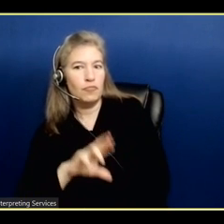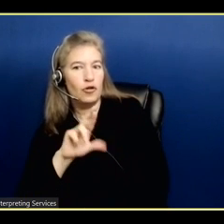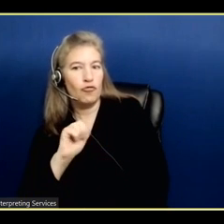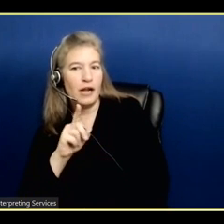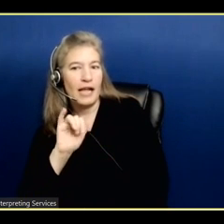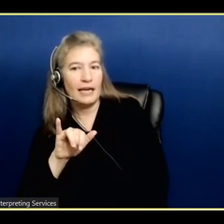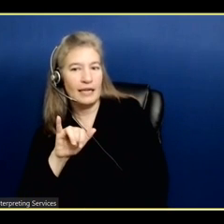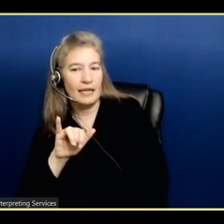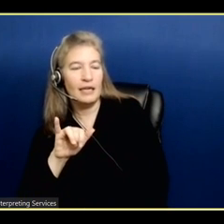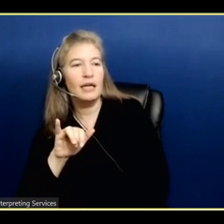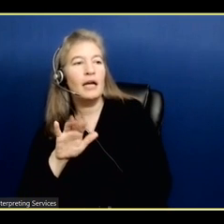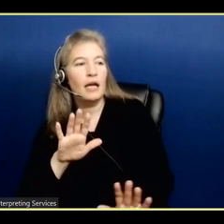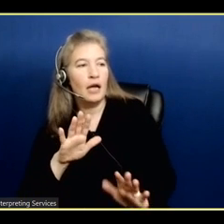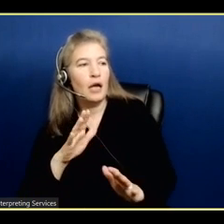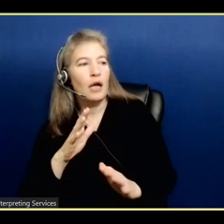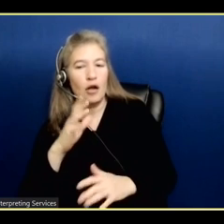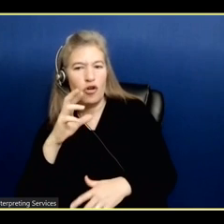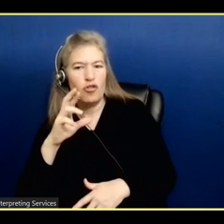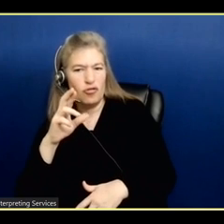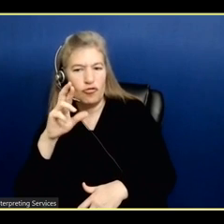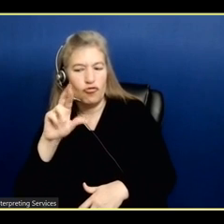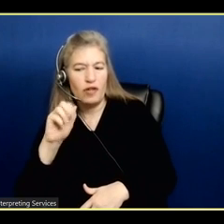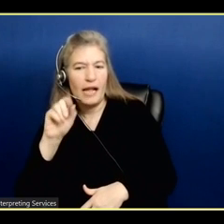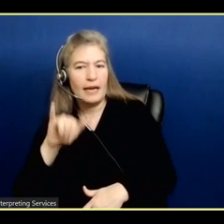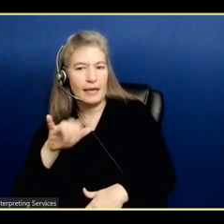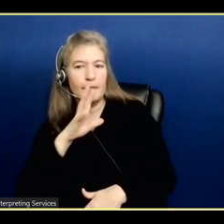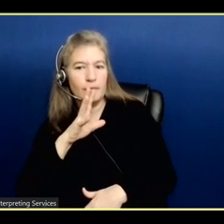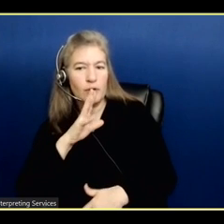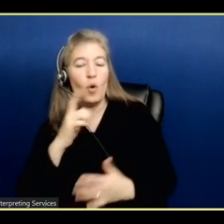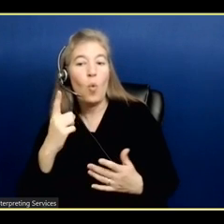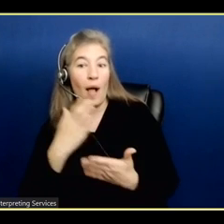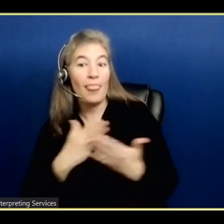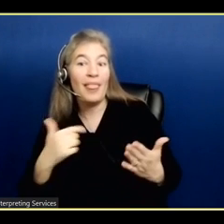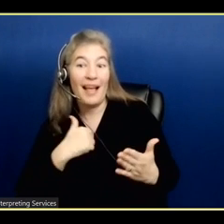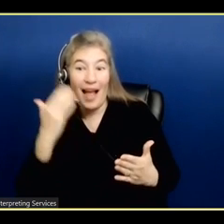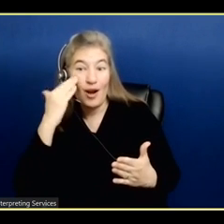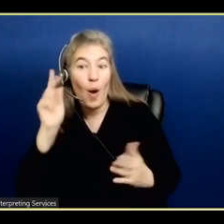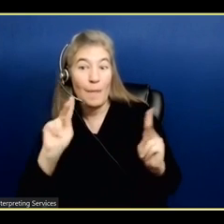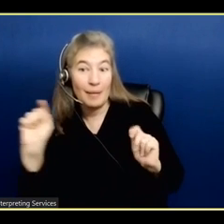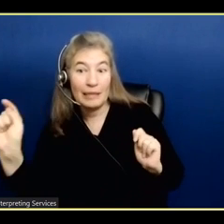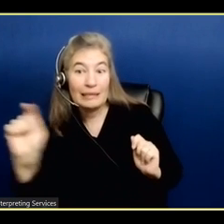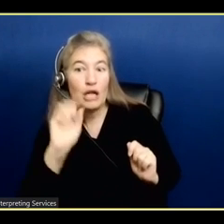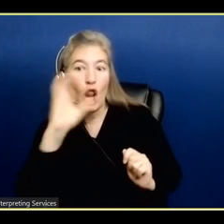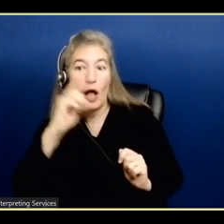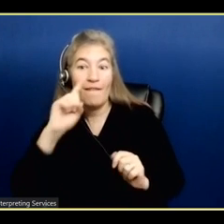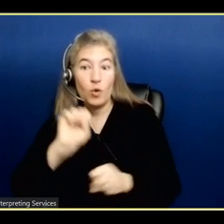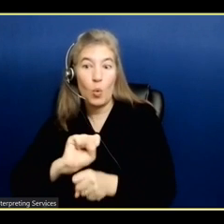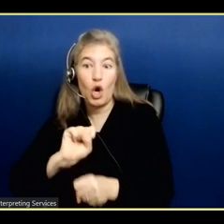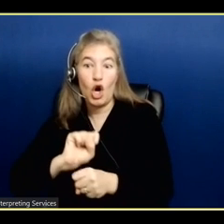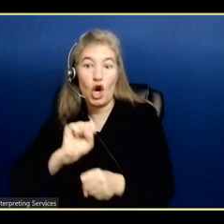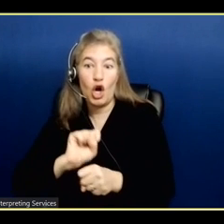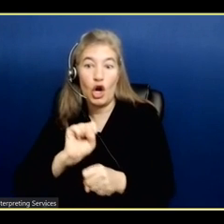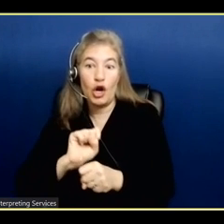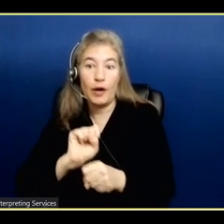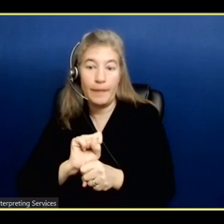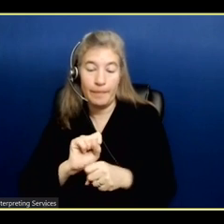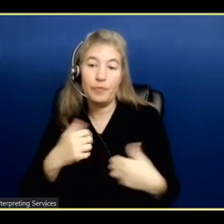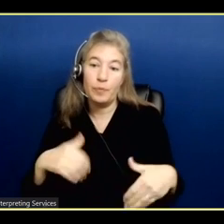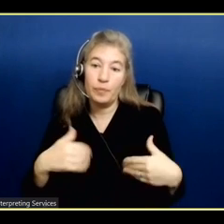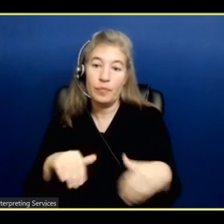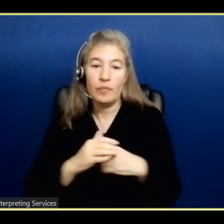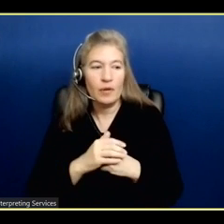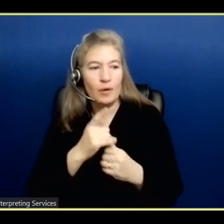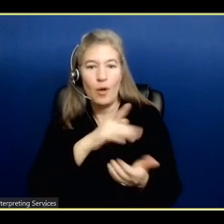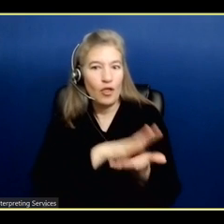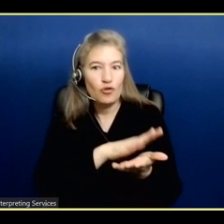Similarly to that redeployment strategy around event producers building testing sites, people want general operating support, but they also want to